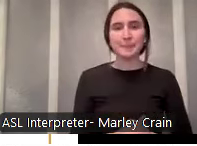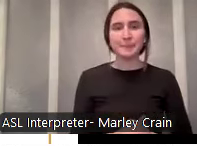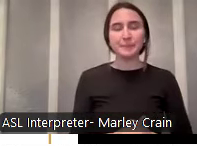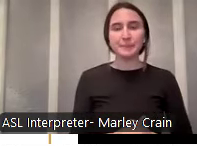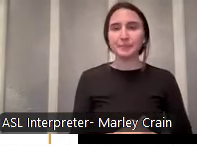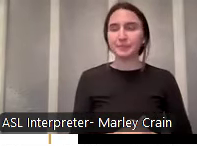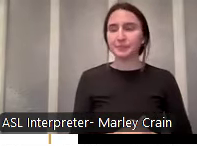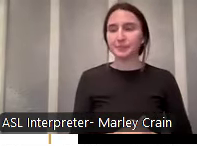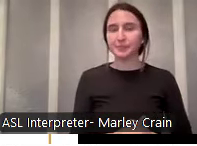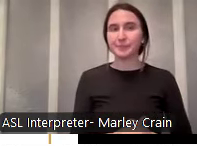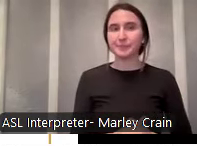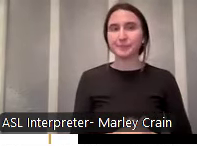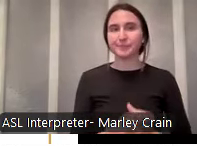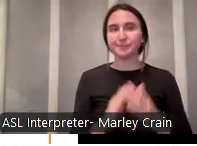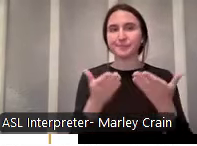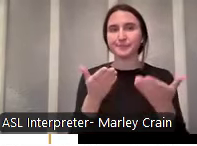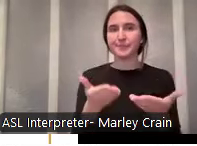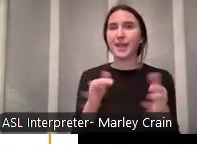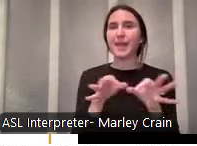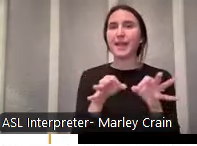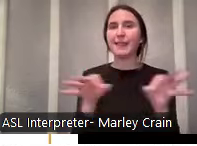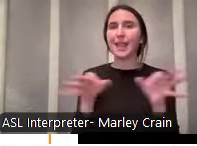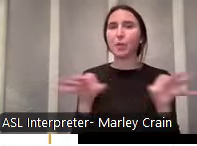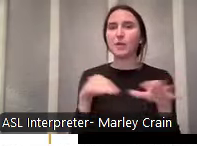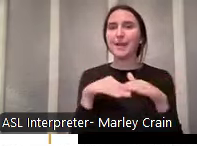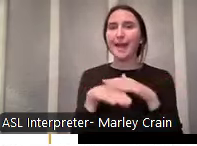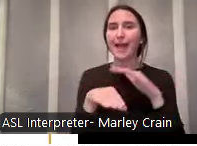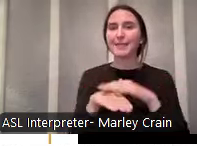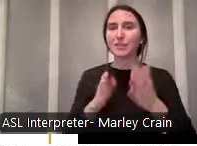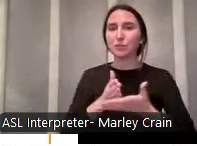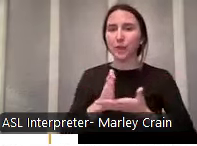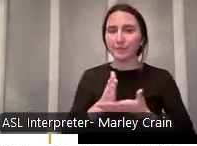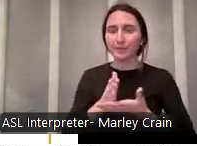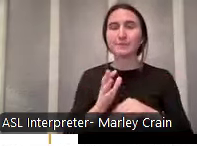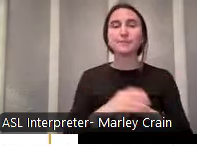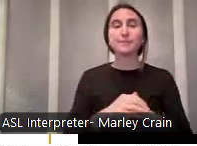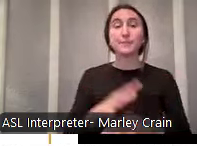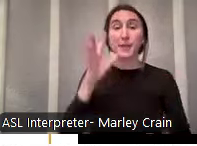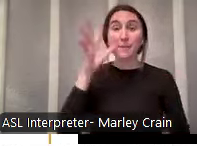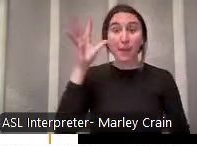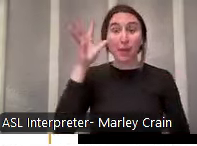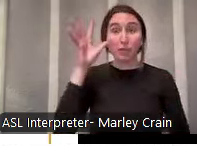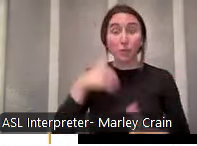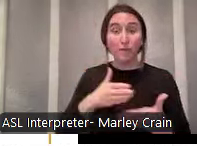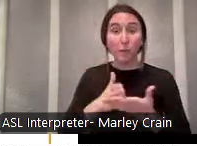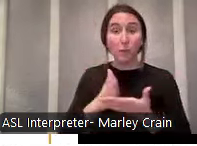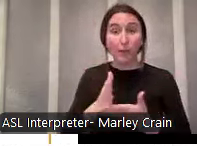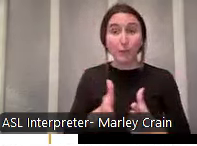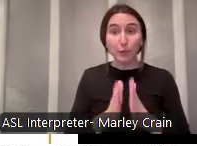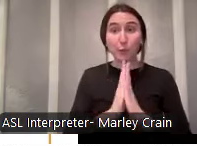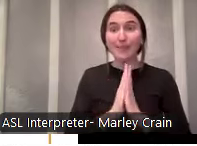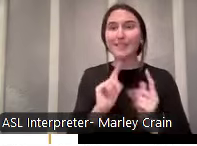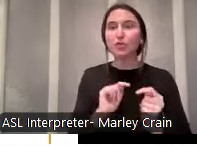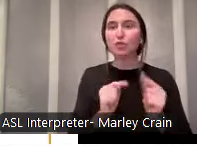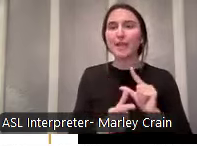So language access rights. Parents have a right to get documents translated, including report cards, IEPs. They have a